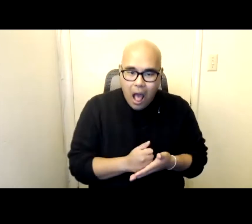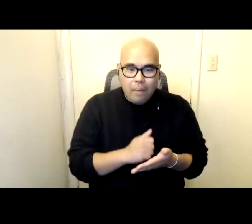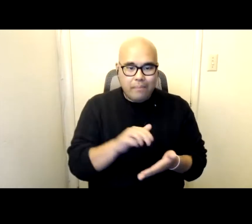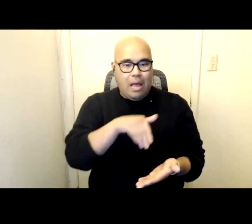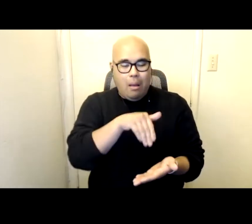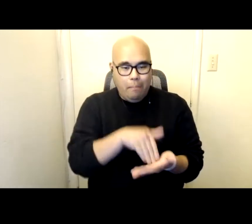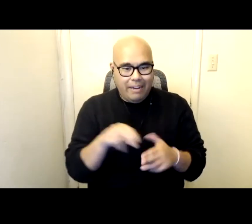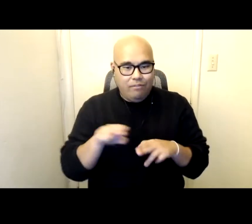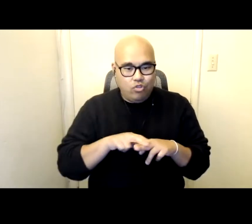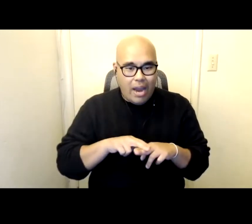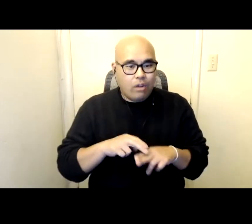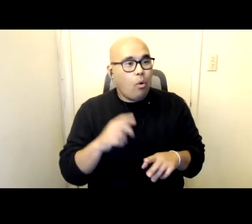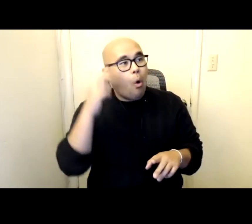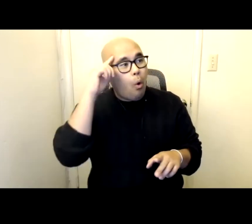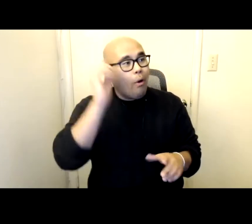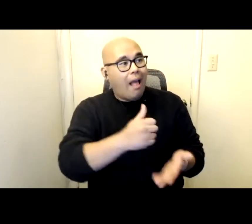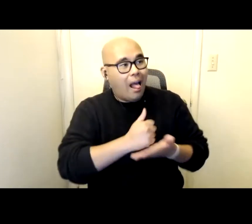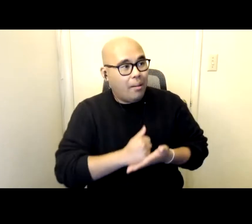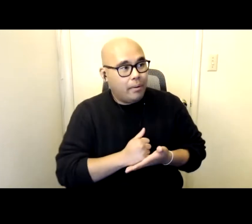him for a helpful guide.